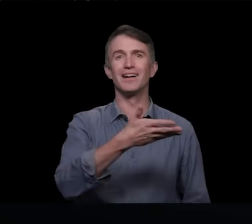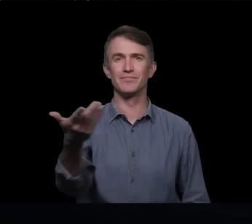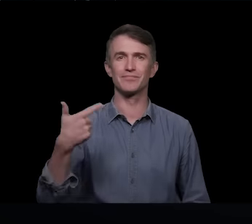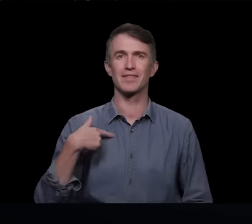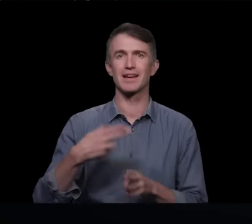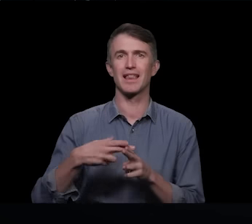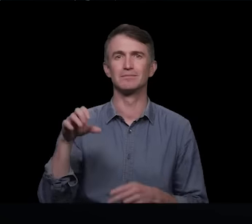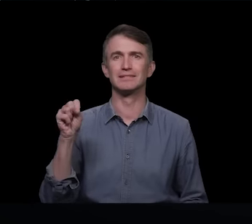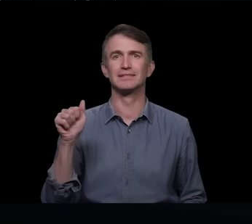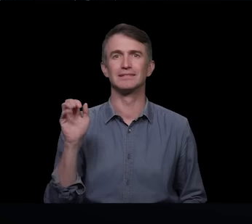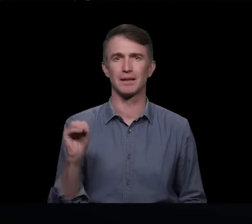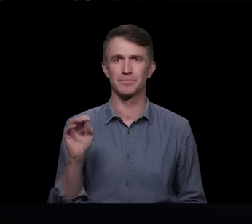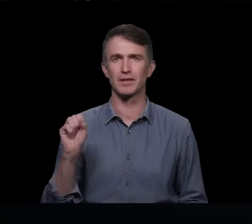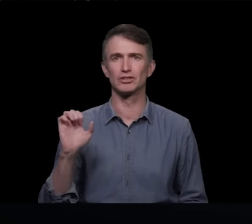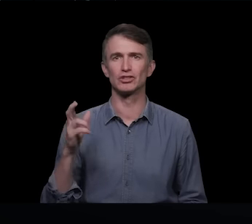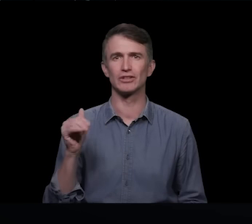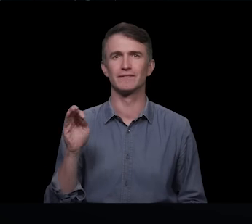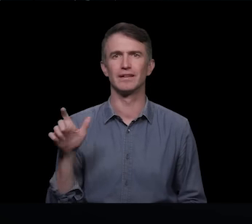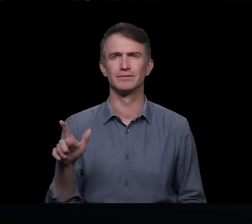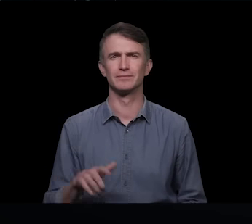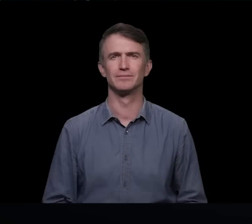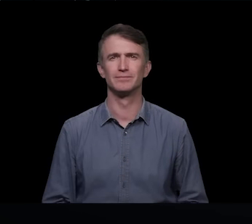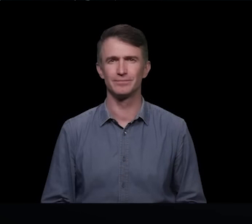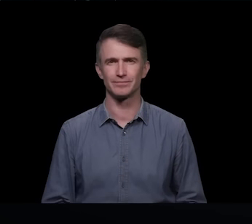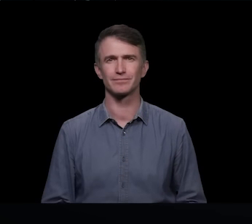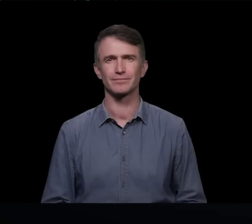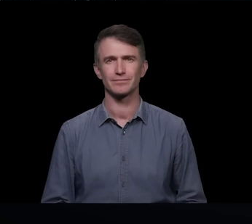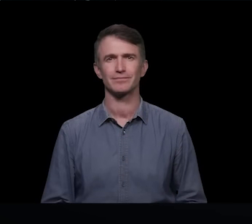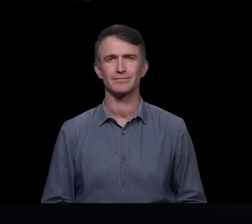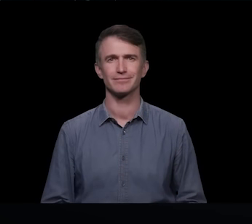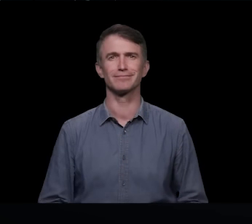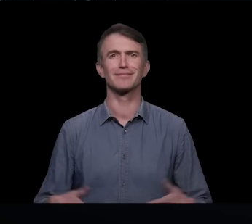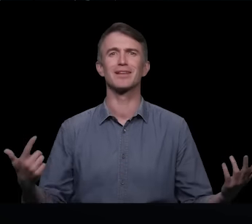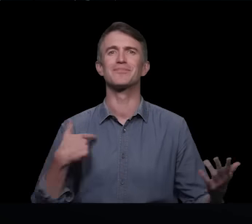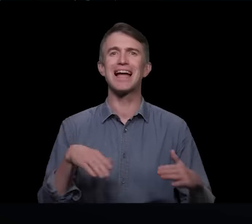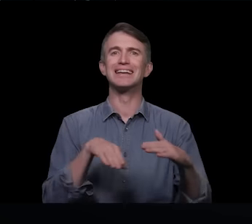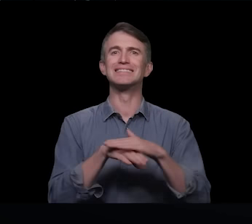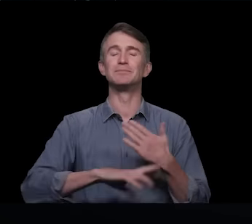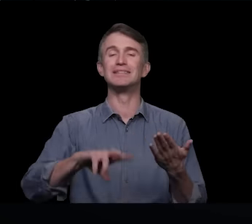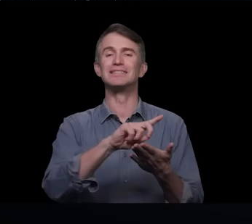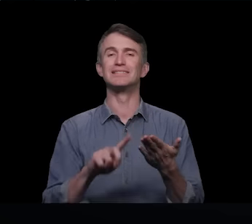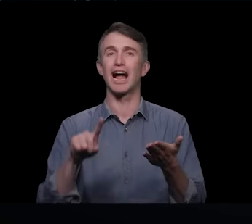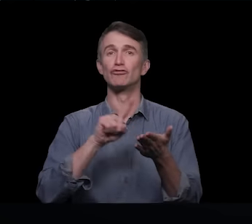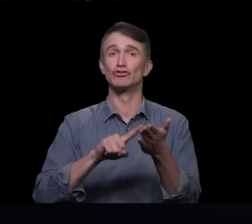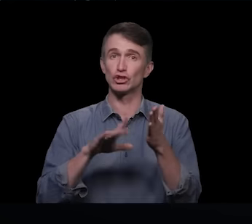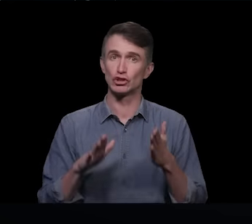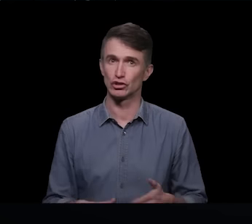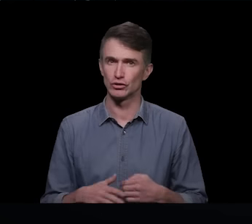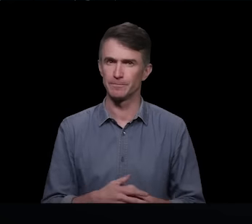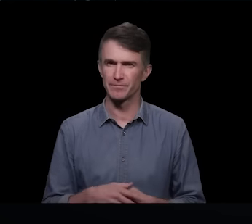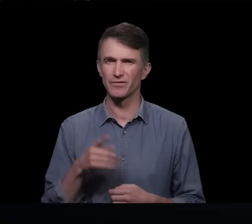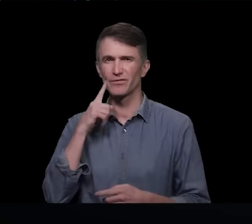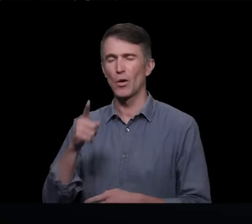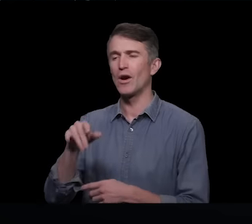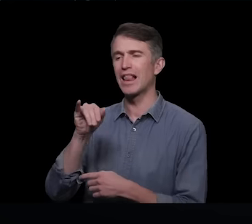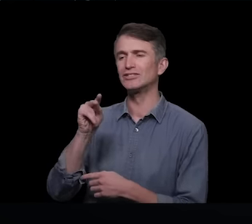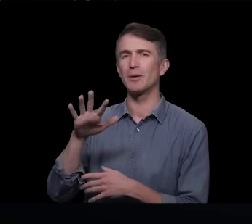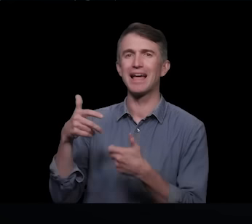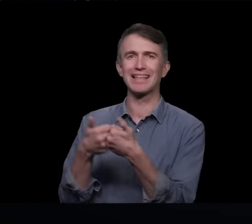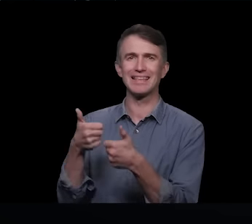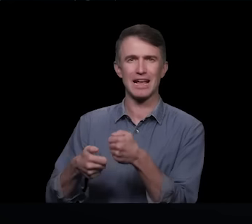Hi everyone, my name's Sam Schaffel. I'm an Accessibility Design Researcher for Insomniac Games. I'm 5'7". With long brown hair